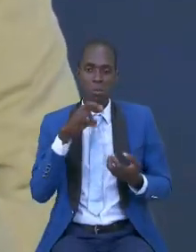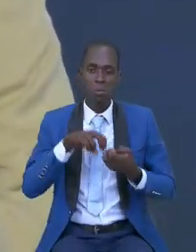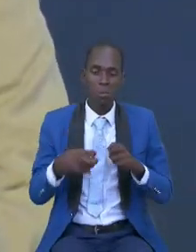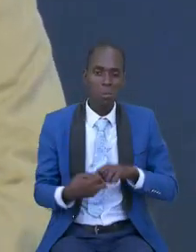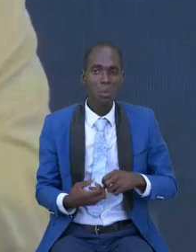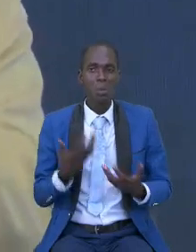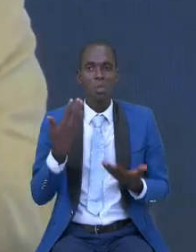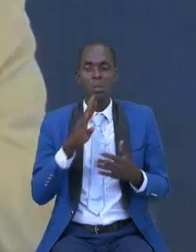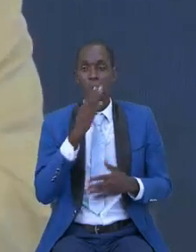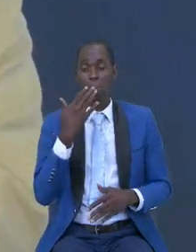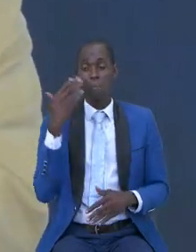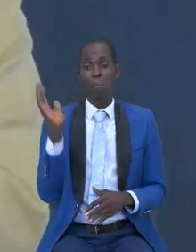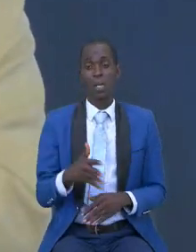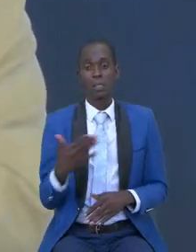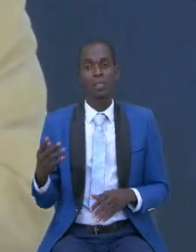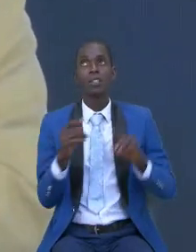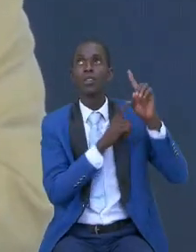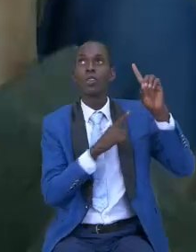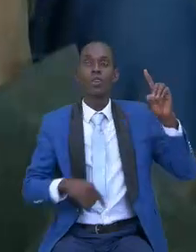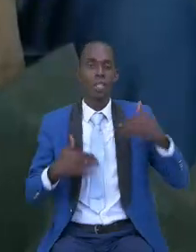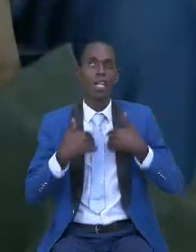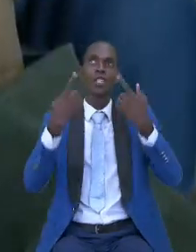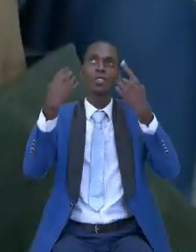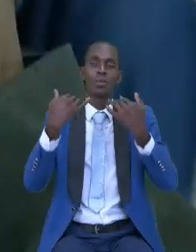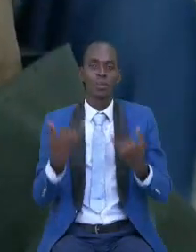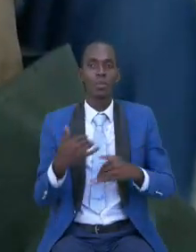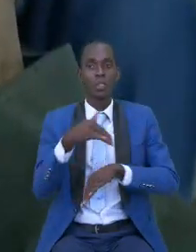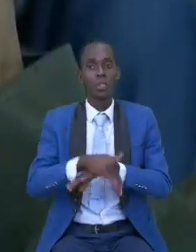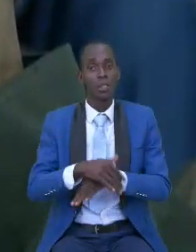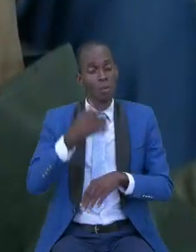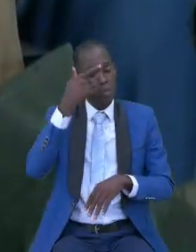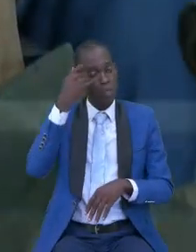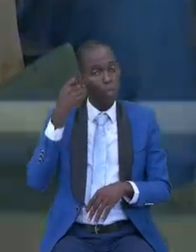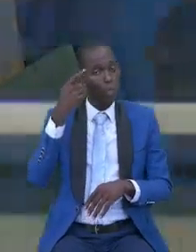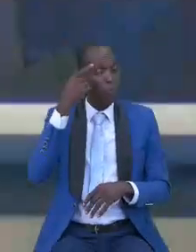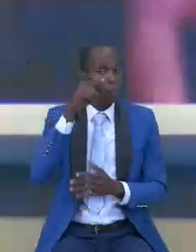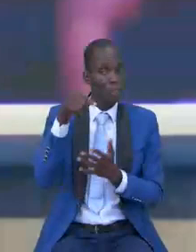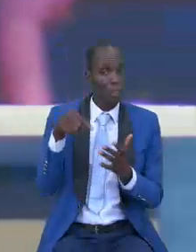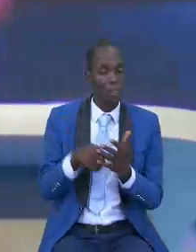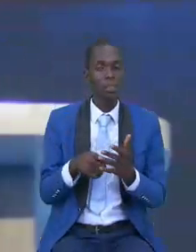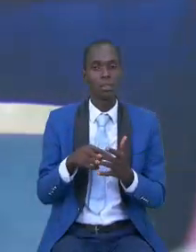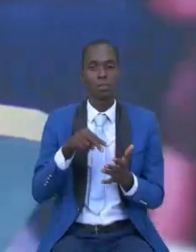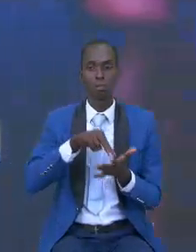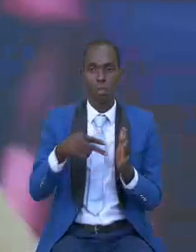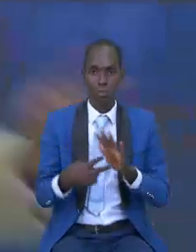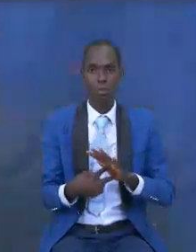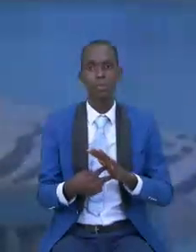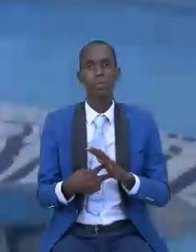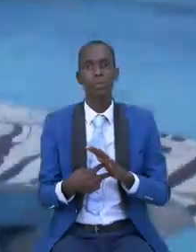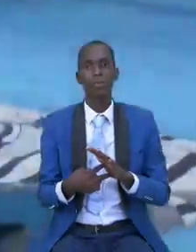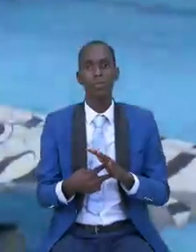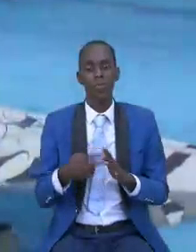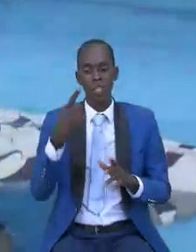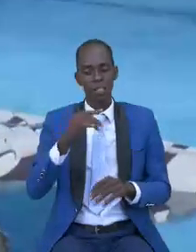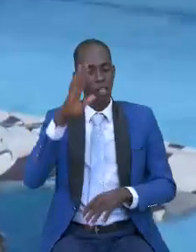evil, the Lord has come tonight. Because for this purpose, the Son